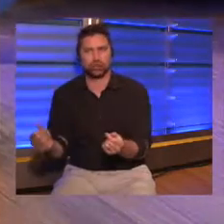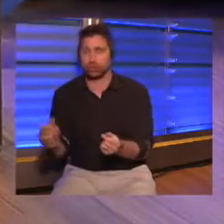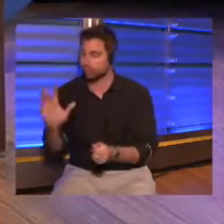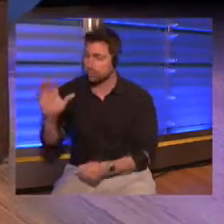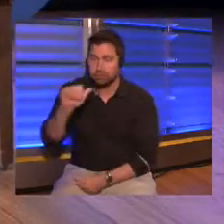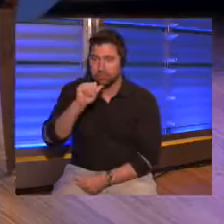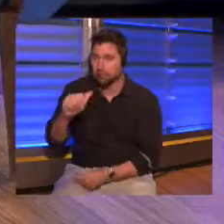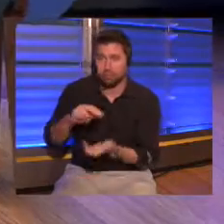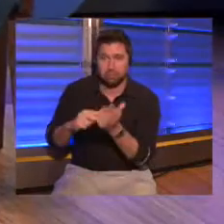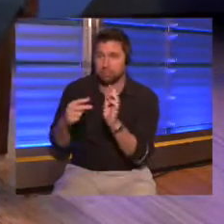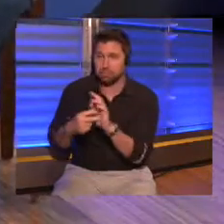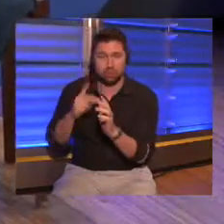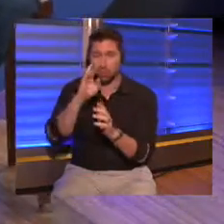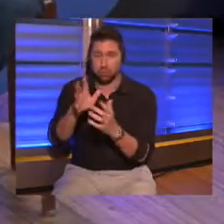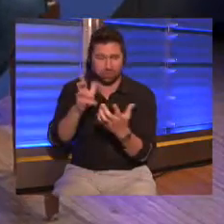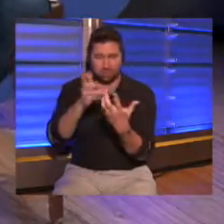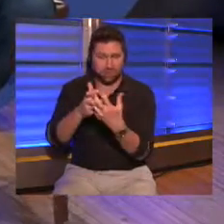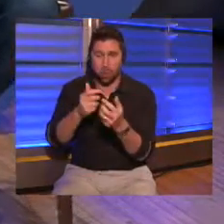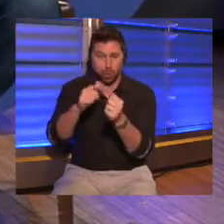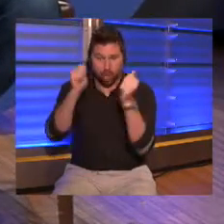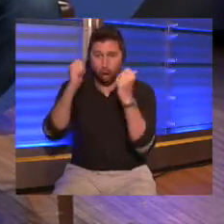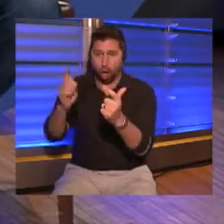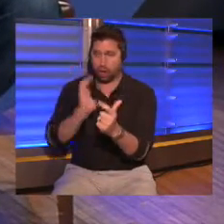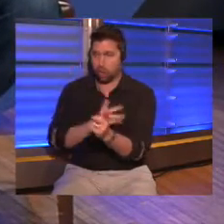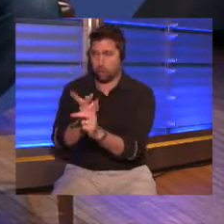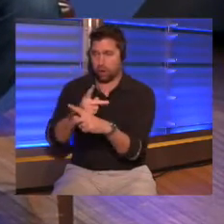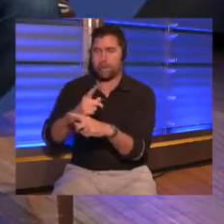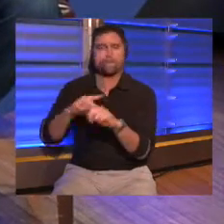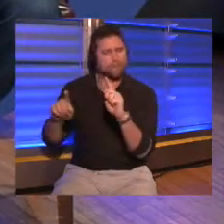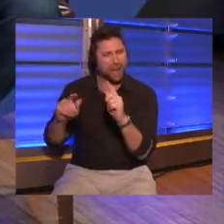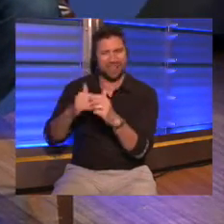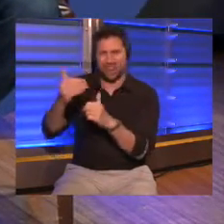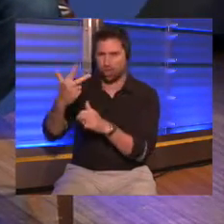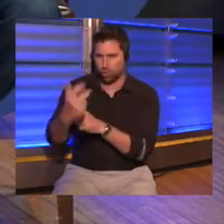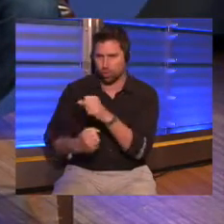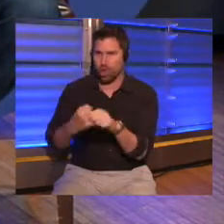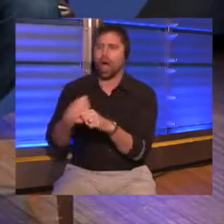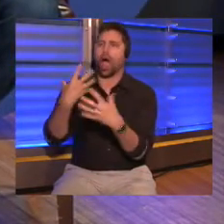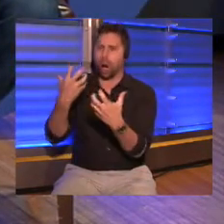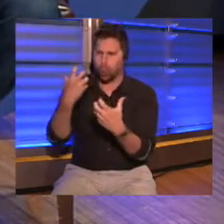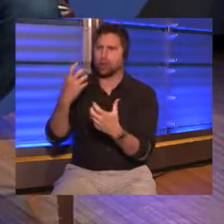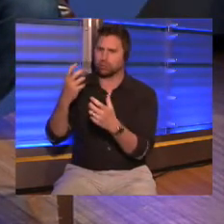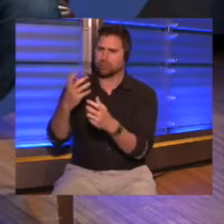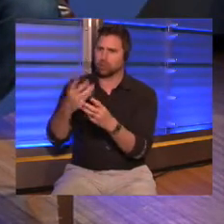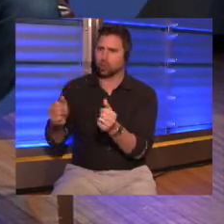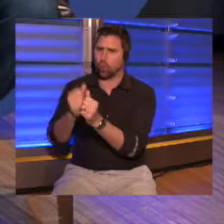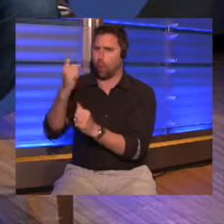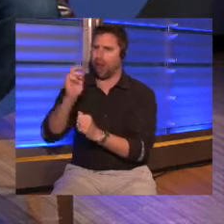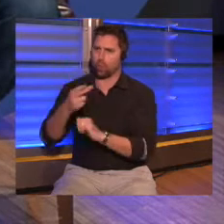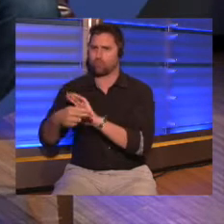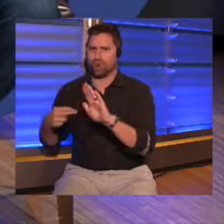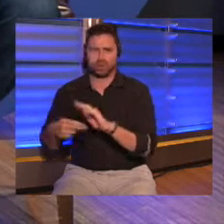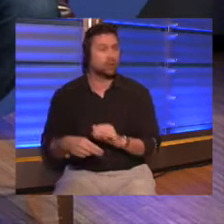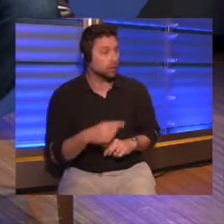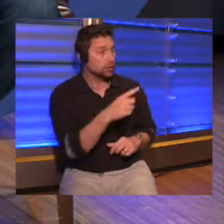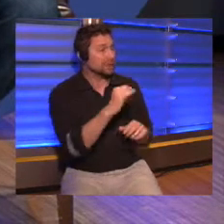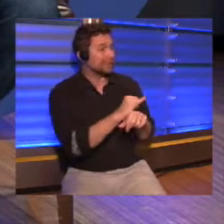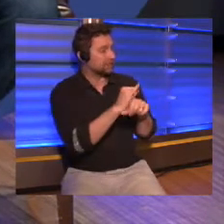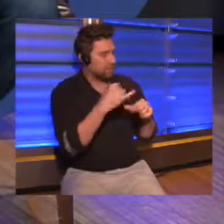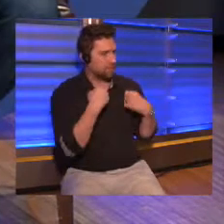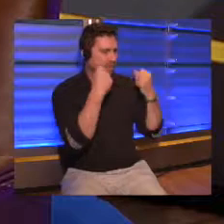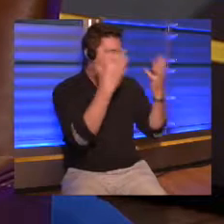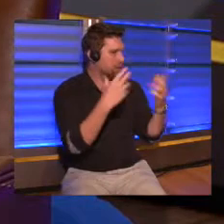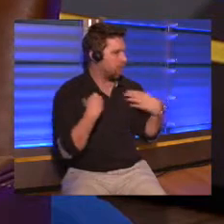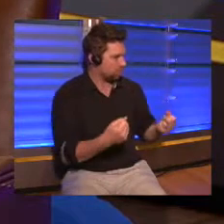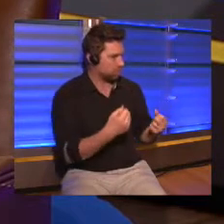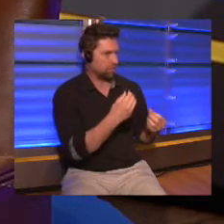going to be across every one of our products, but I said the next 3 years, I want a solution on one of our brands. The industry is filled with healthy products, especially health food